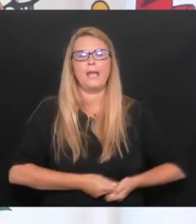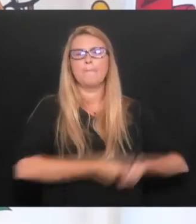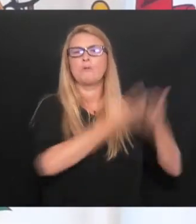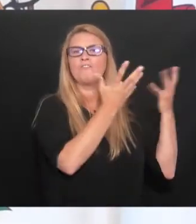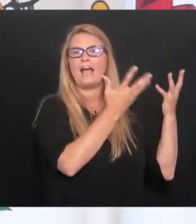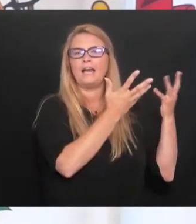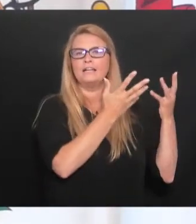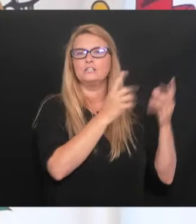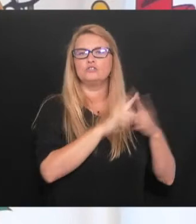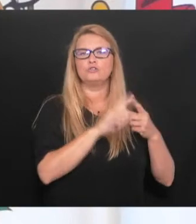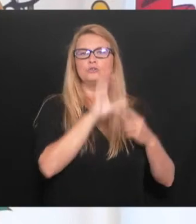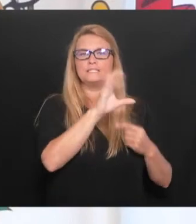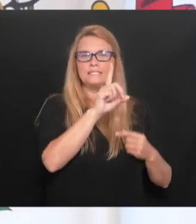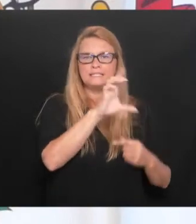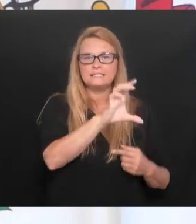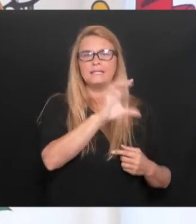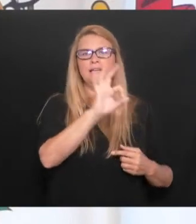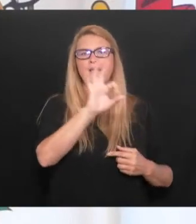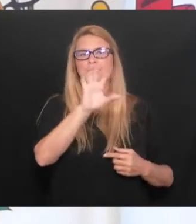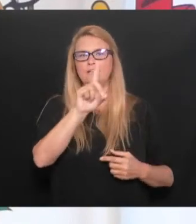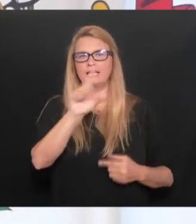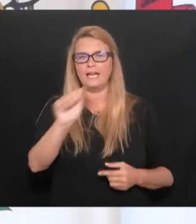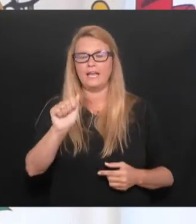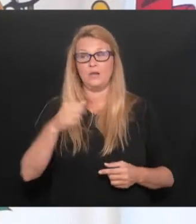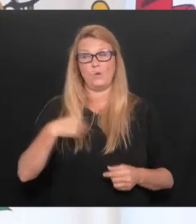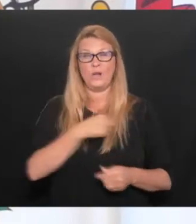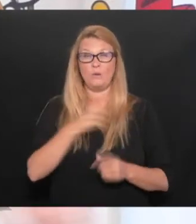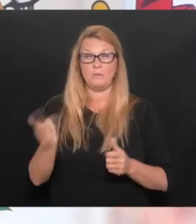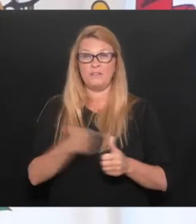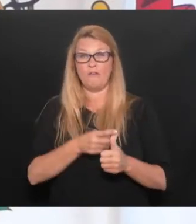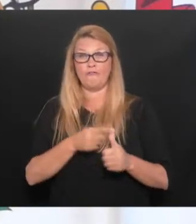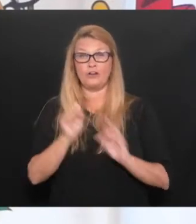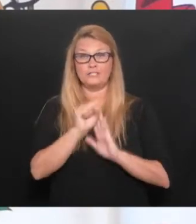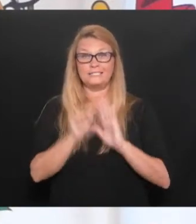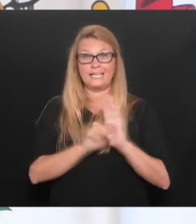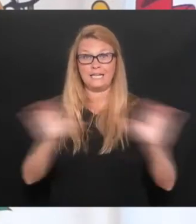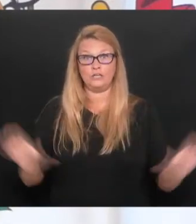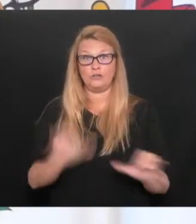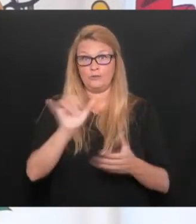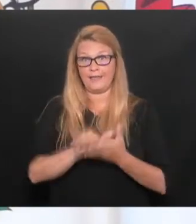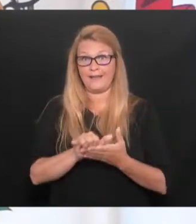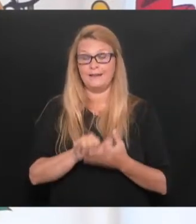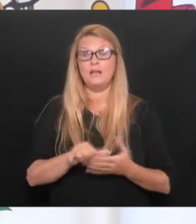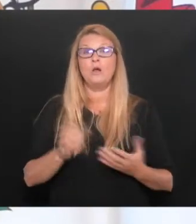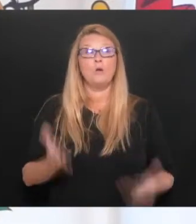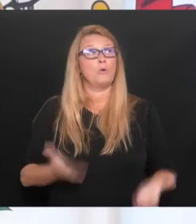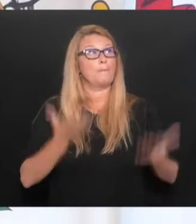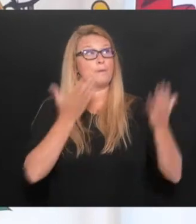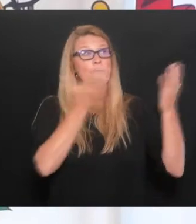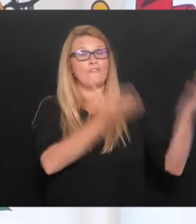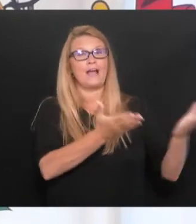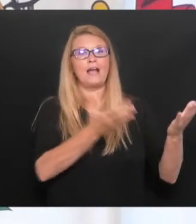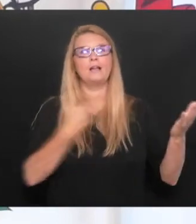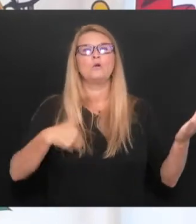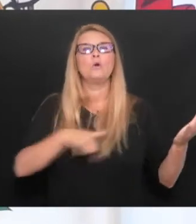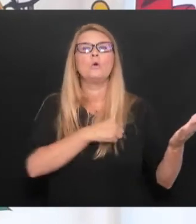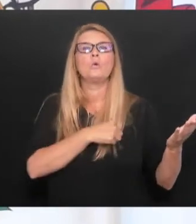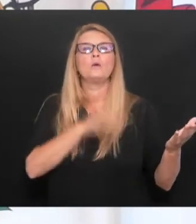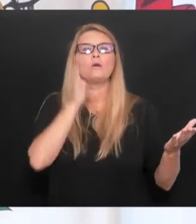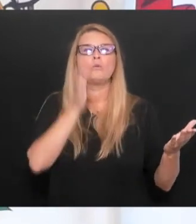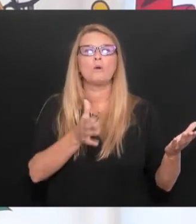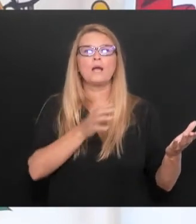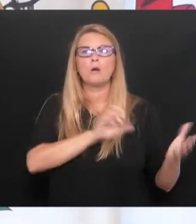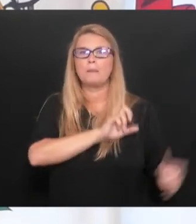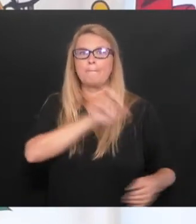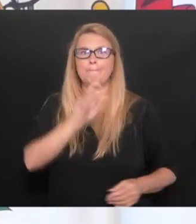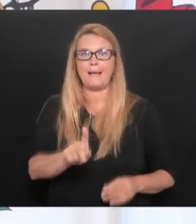nation, the first state to do so. And as we provide that data, then I feel like what we'll do is we'll come back